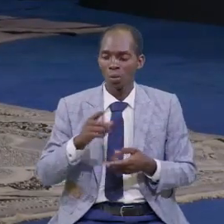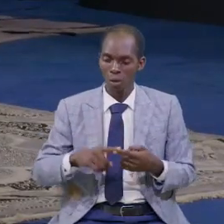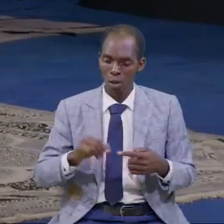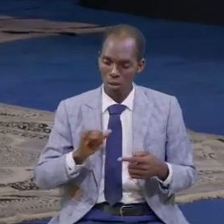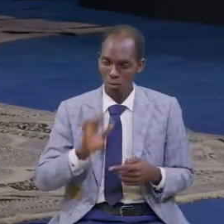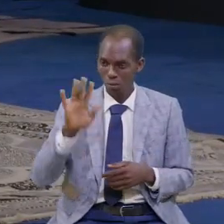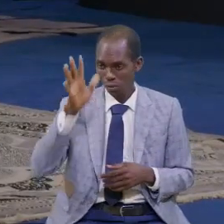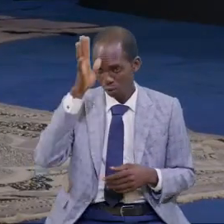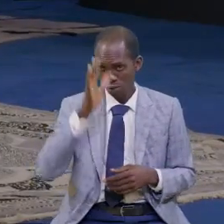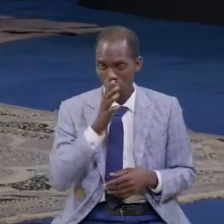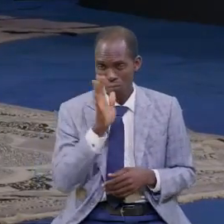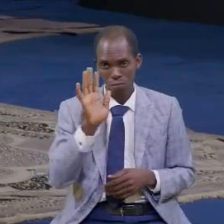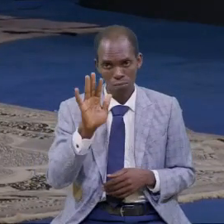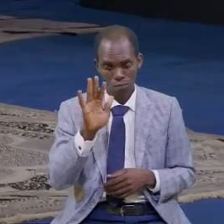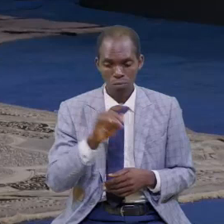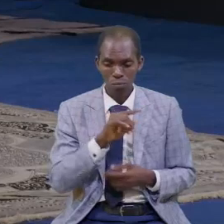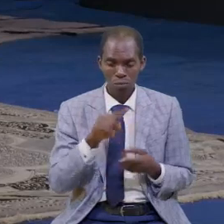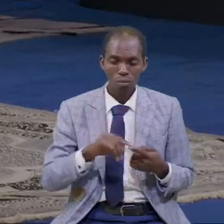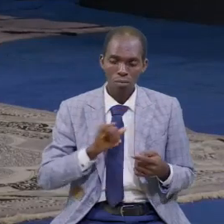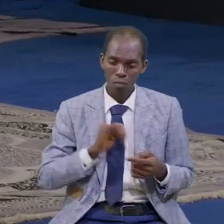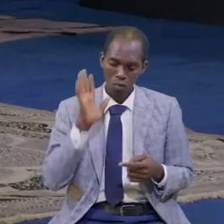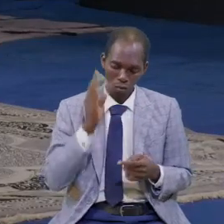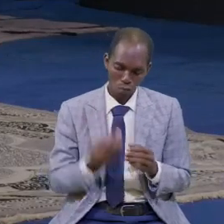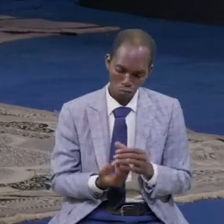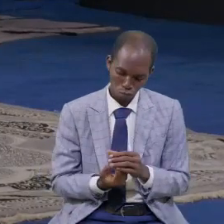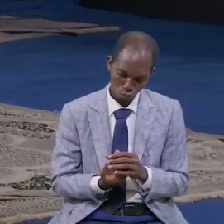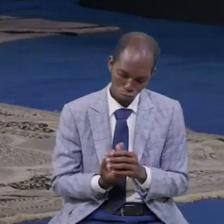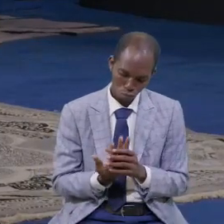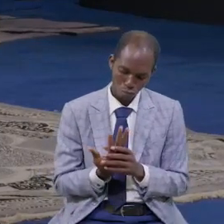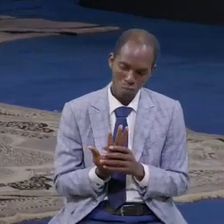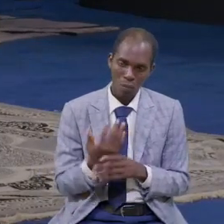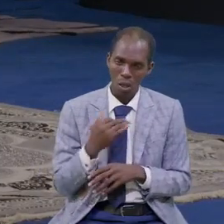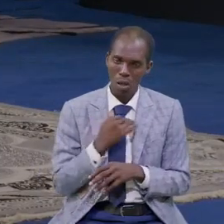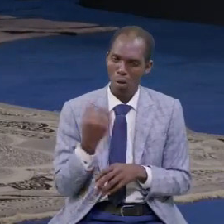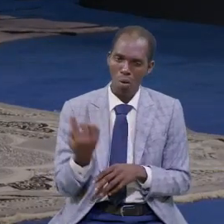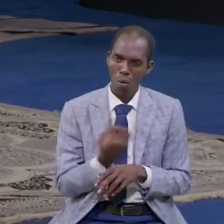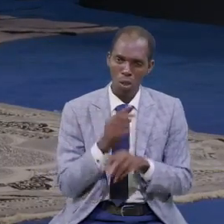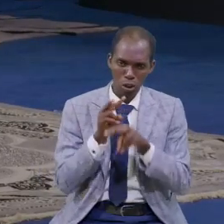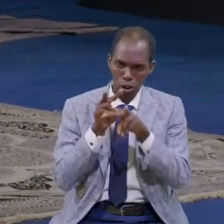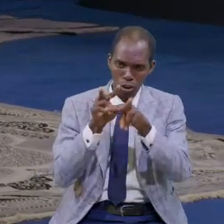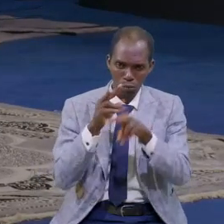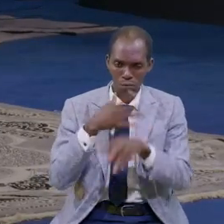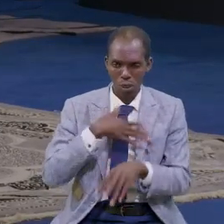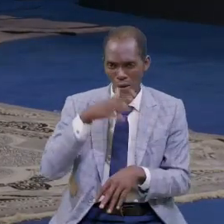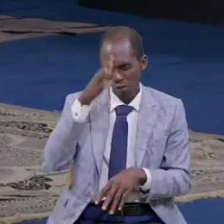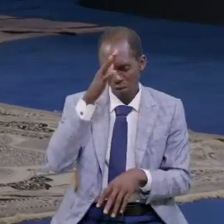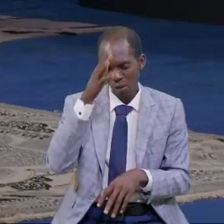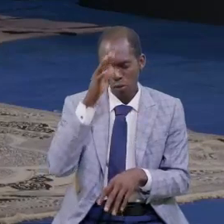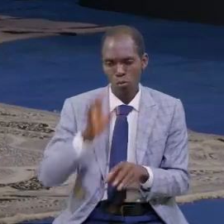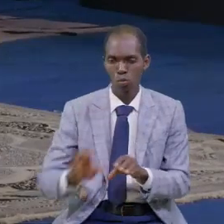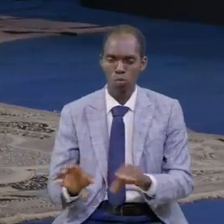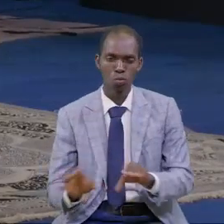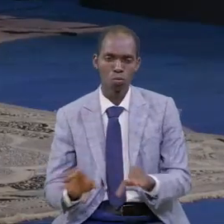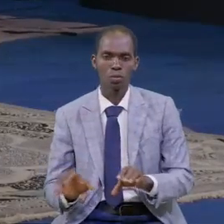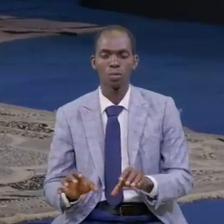to see what my dad was doing. He wasn't born again at the time I was talking about. And there